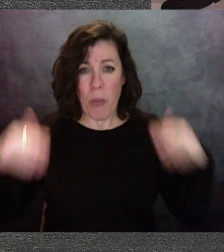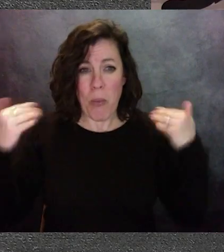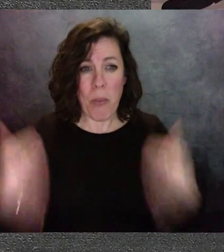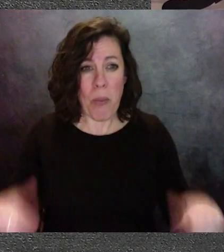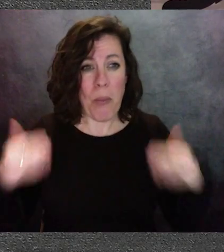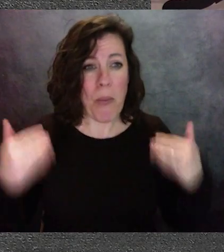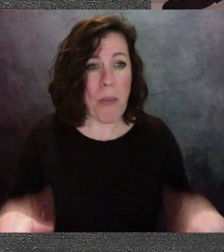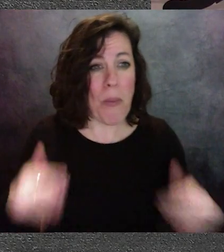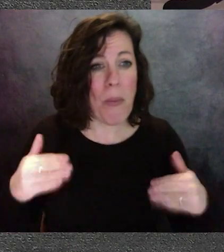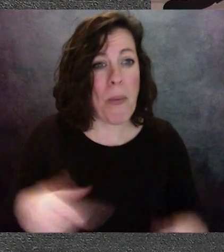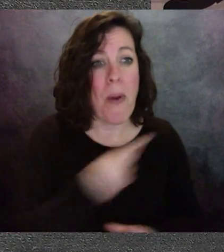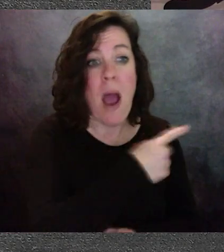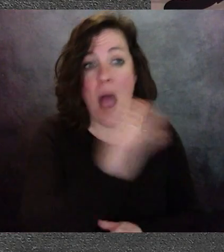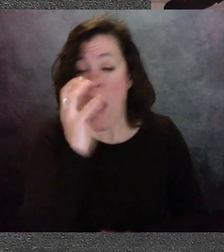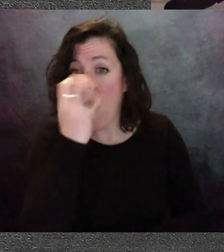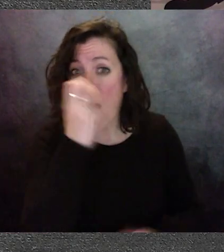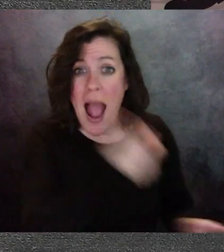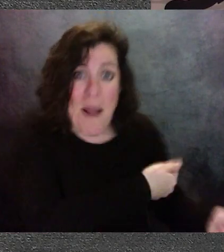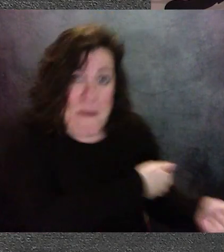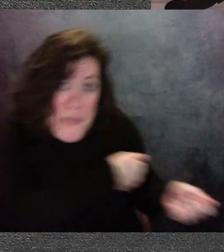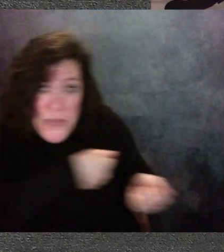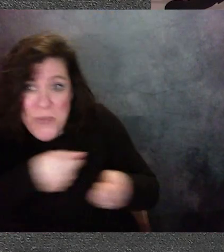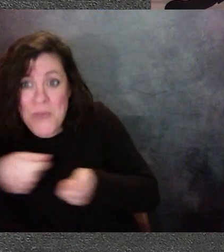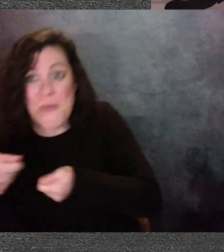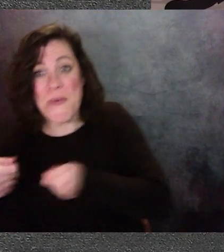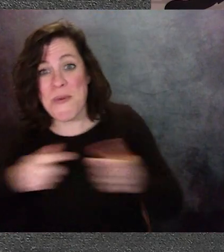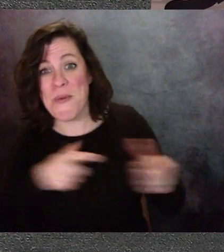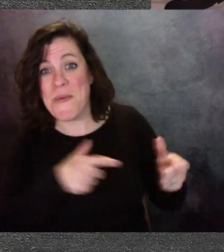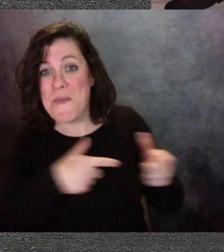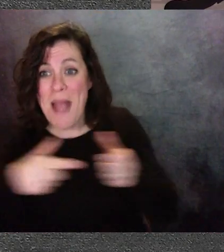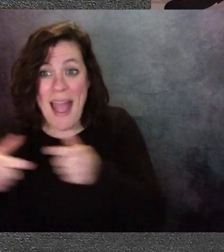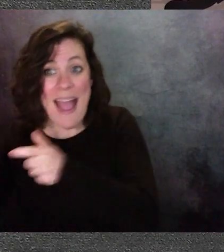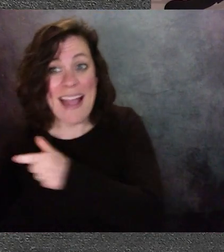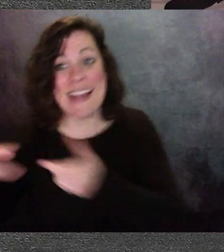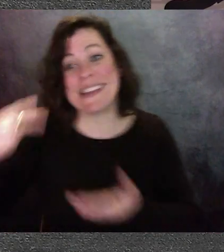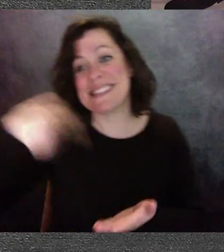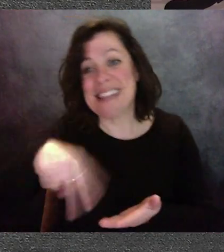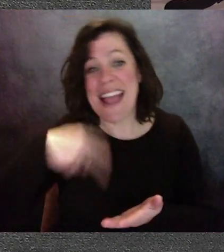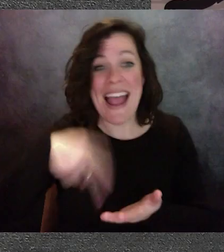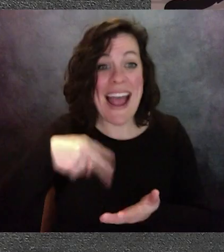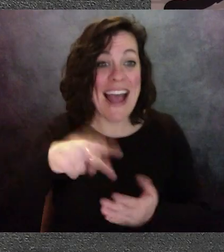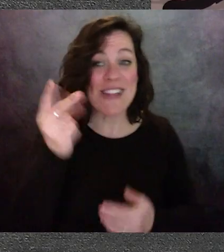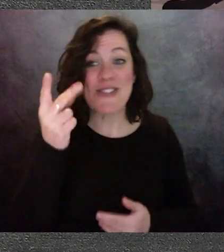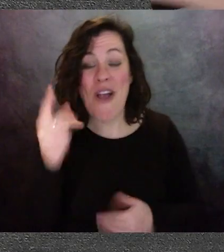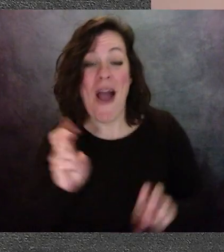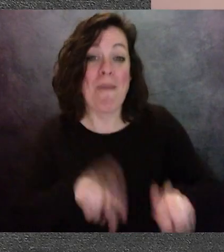The clowns are pulling wagons. The dancing dogs get rides.